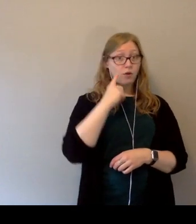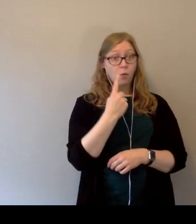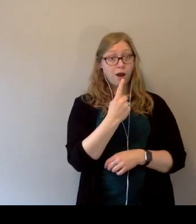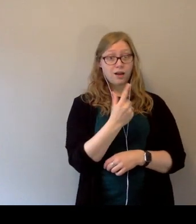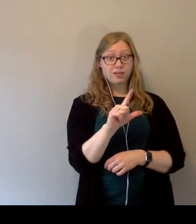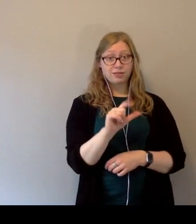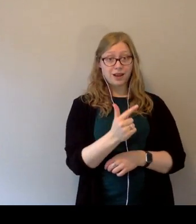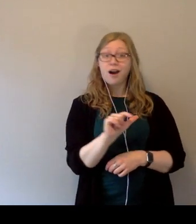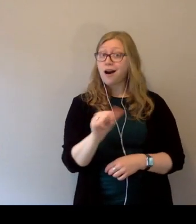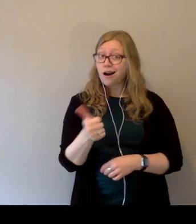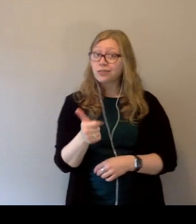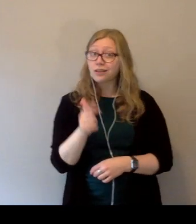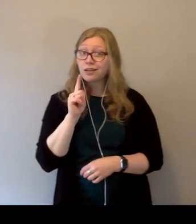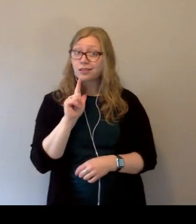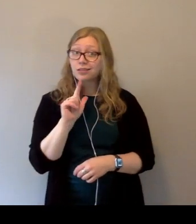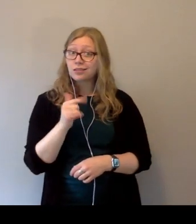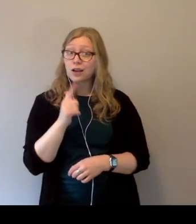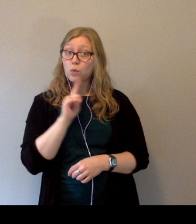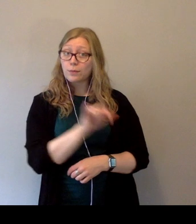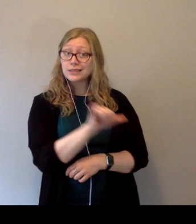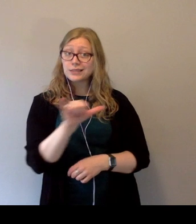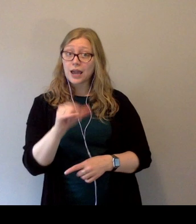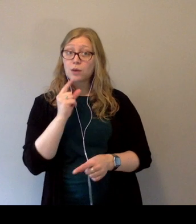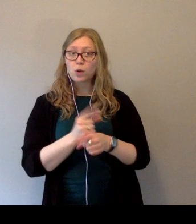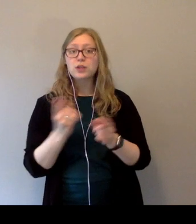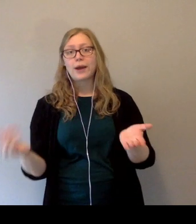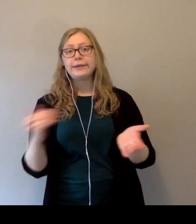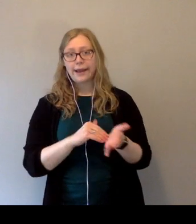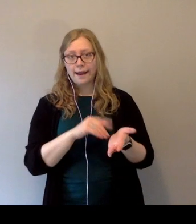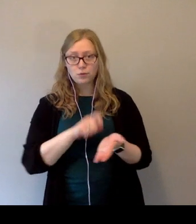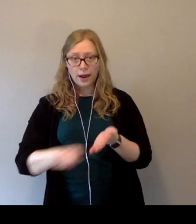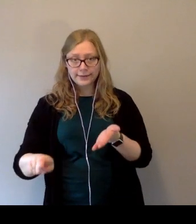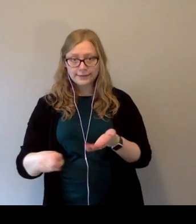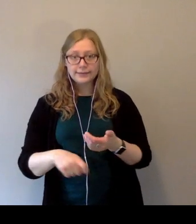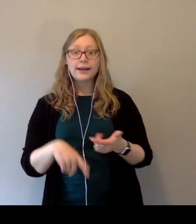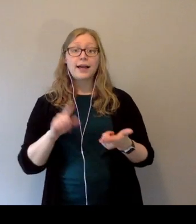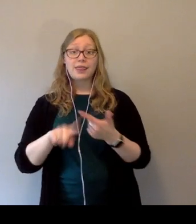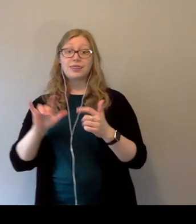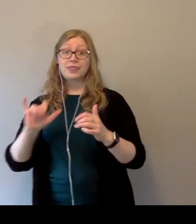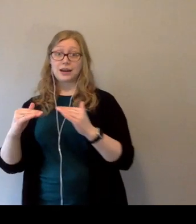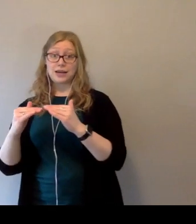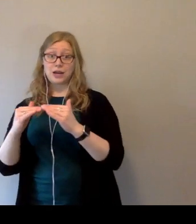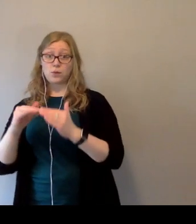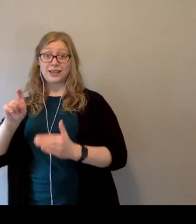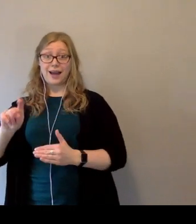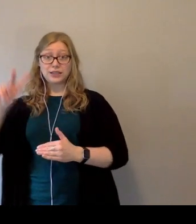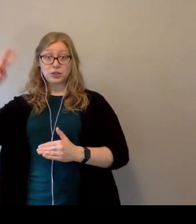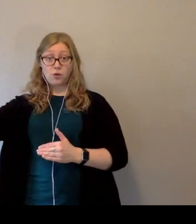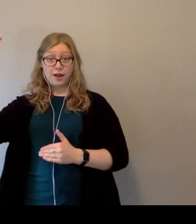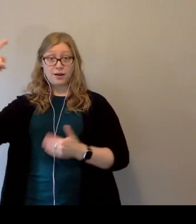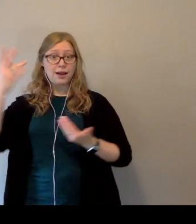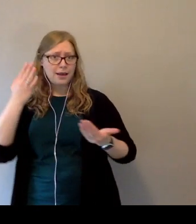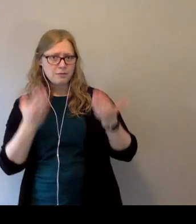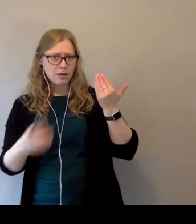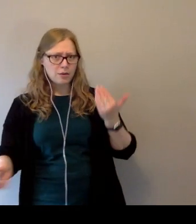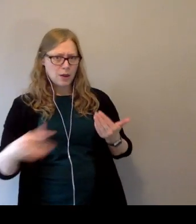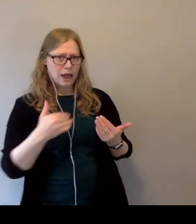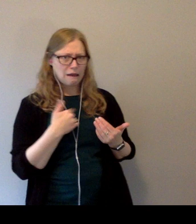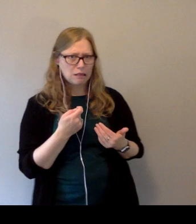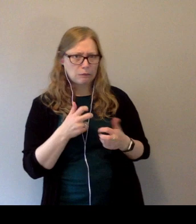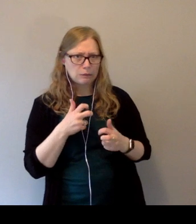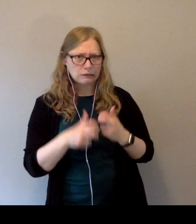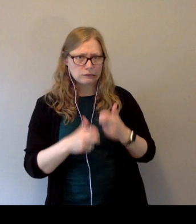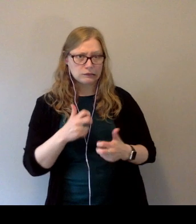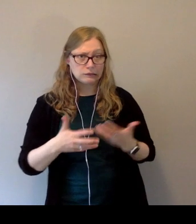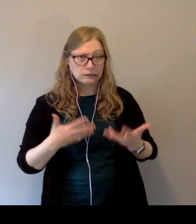is the same, so 7 square root of 2 squared, and that's going to equal x squared. Now, you might have had a little problem here trying